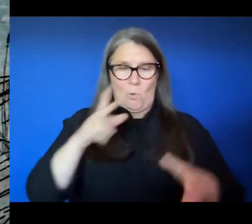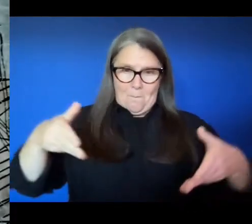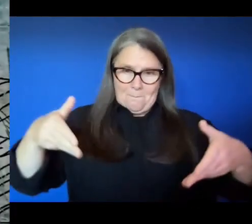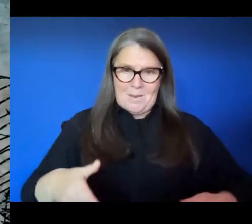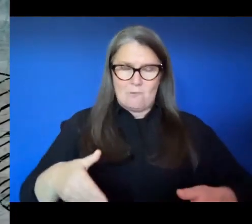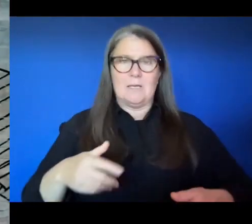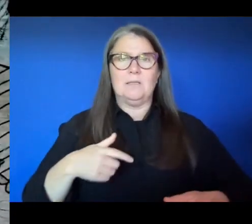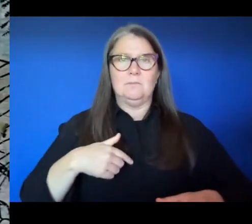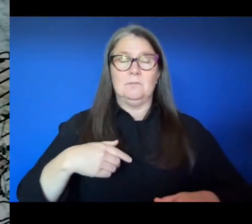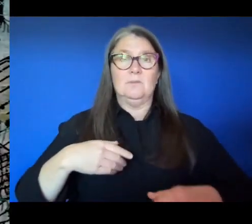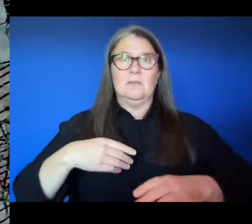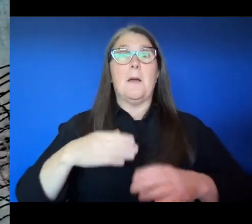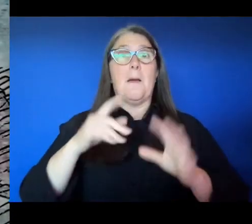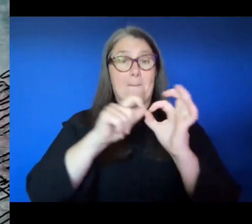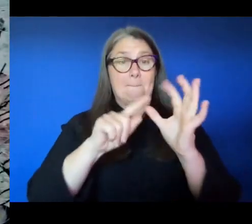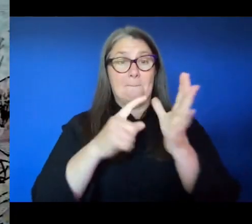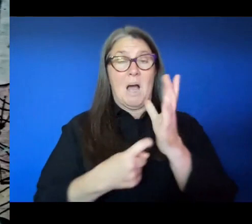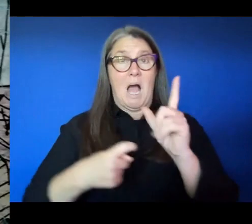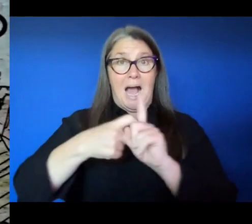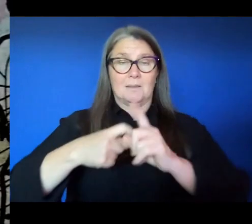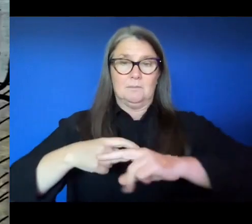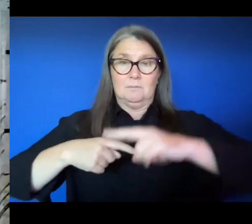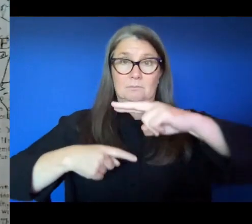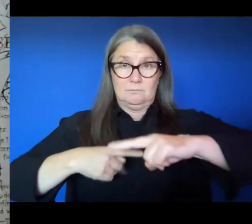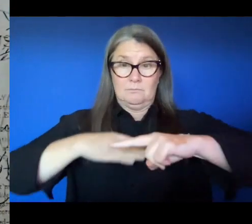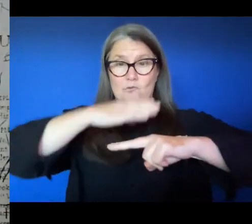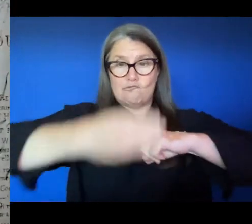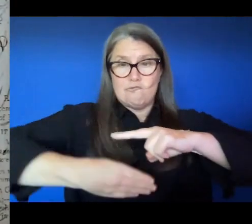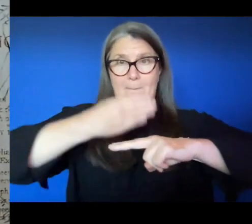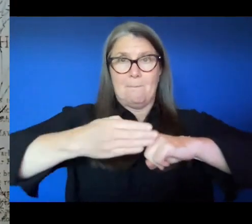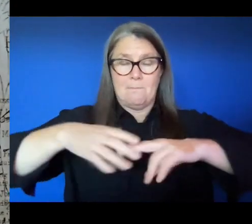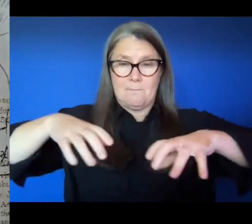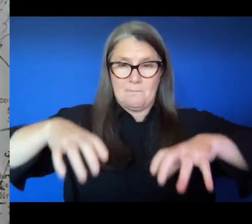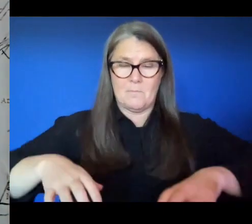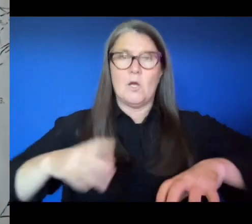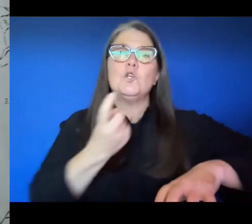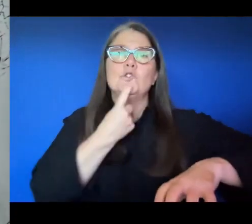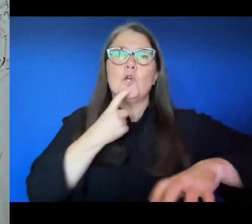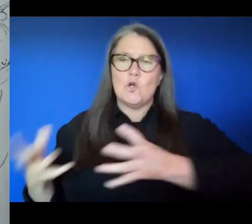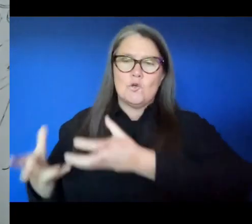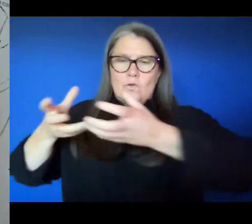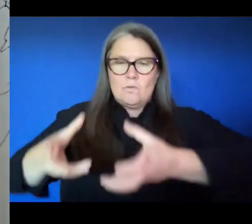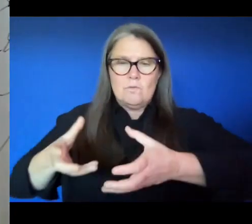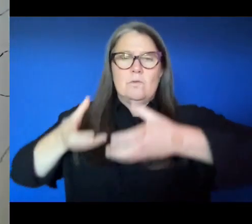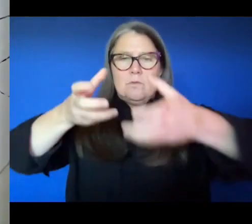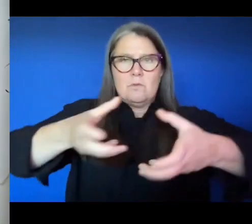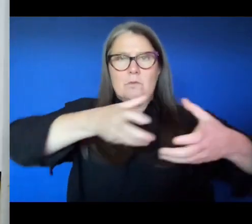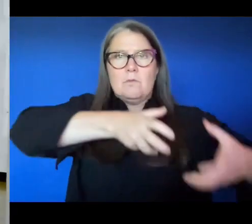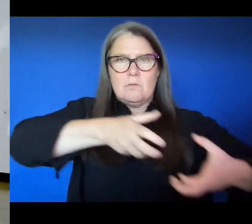to Helen about the Henry Parkes quote that I had read coming down through, I'm not even sure if it